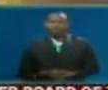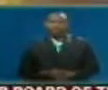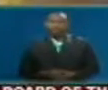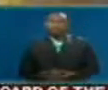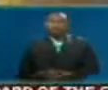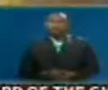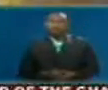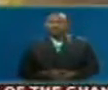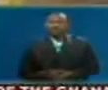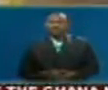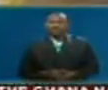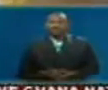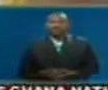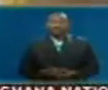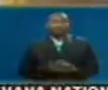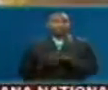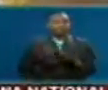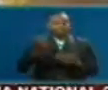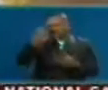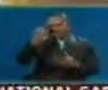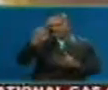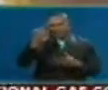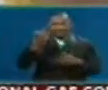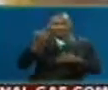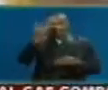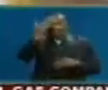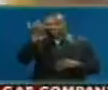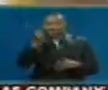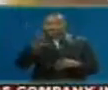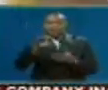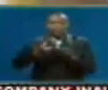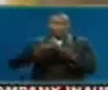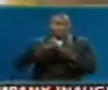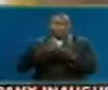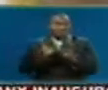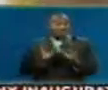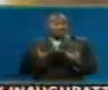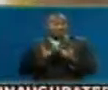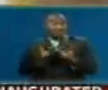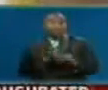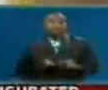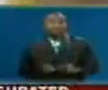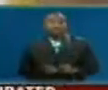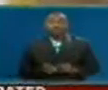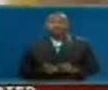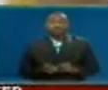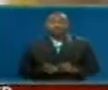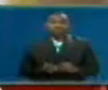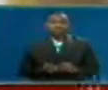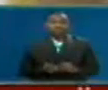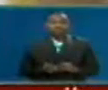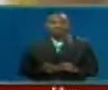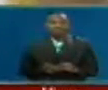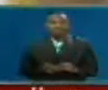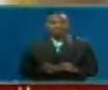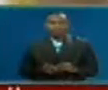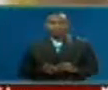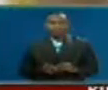production, that we couldn't forget about diversification of economy. That is very important to bring